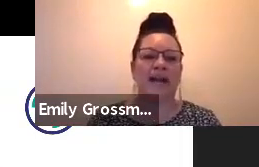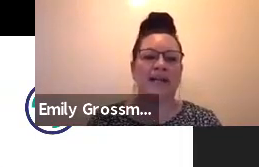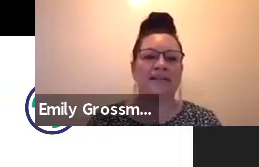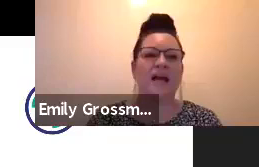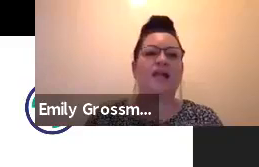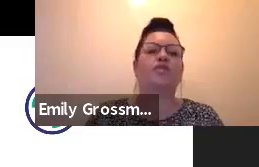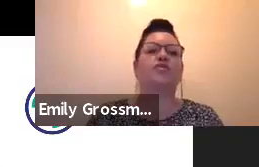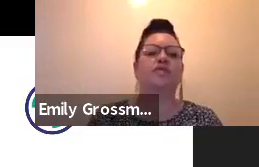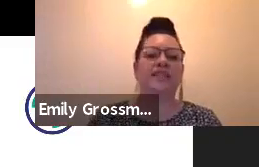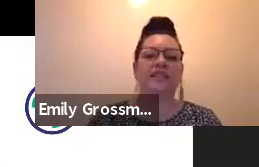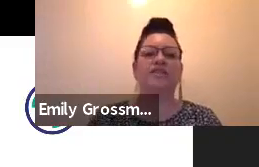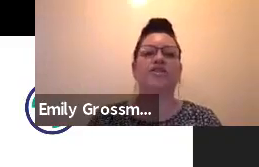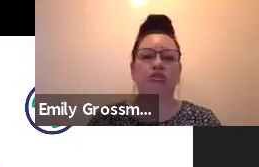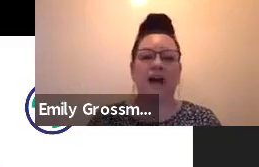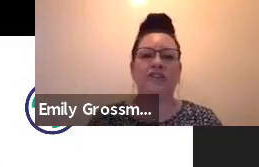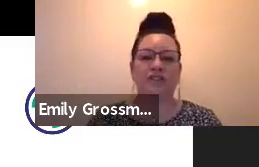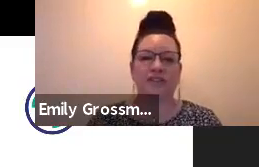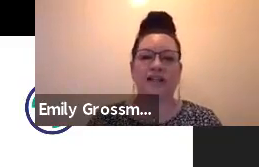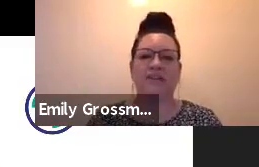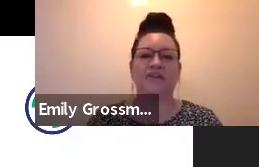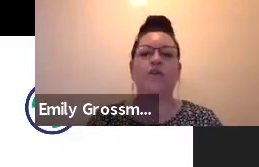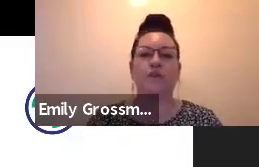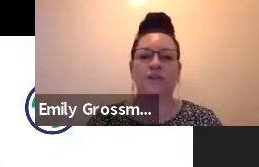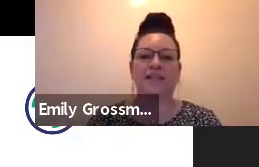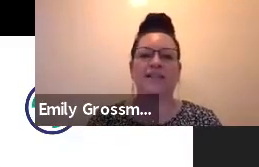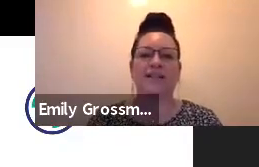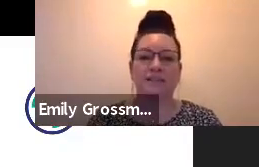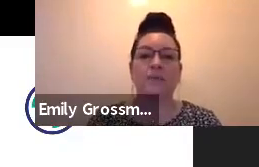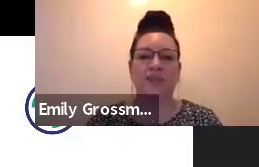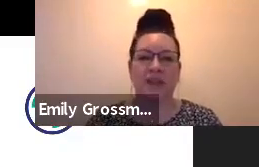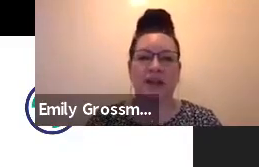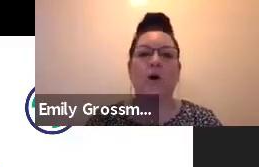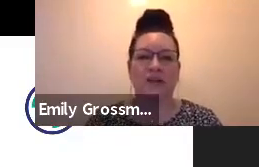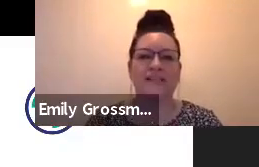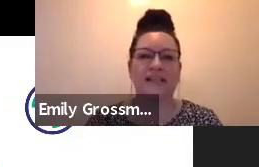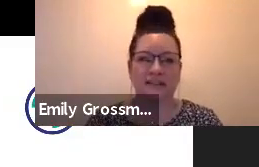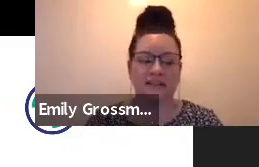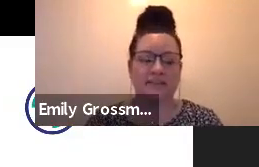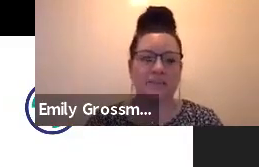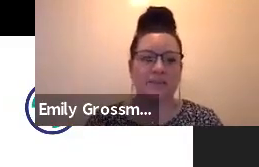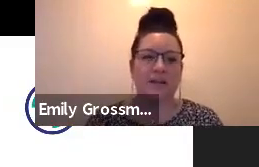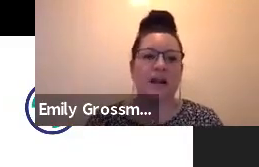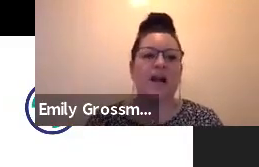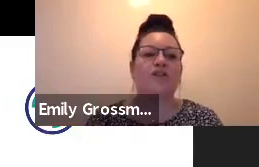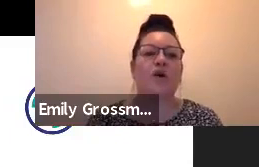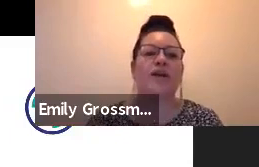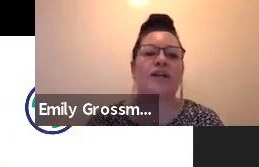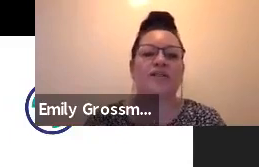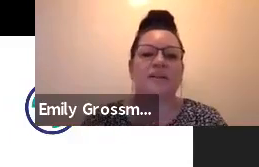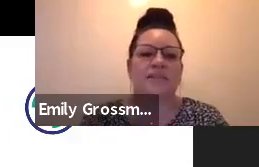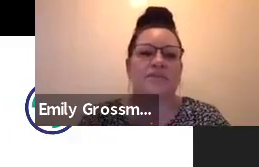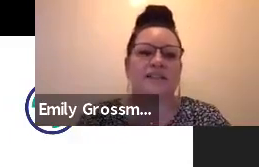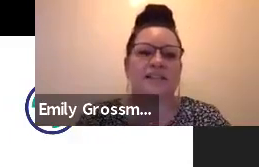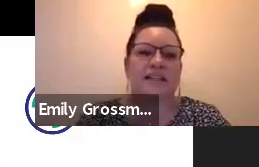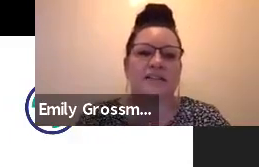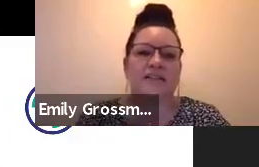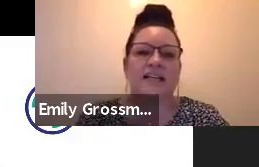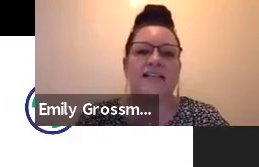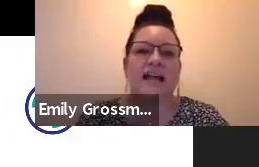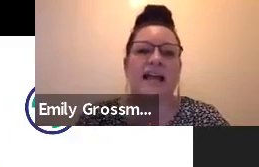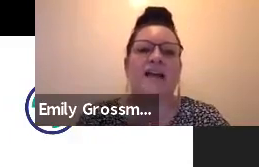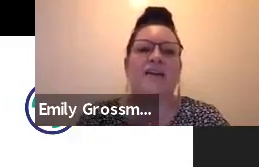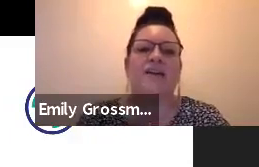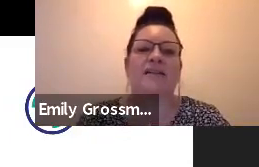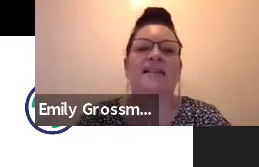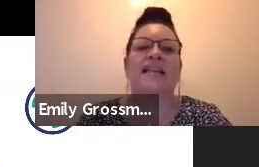are ways to really distract yourself using what they call skills. So here are some different skills.